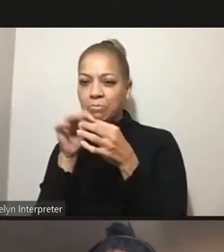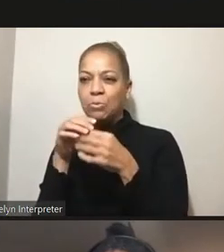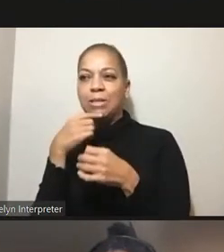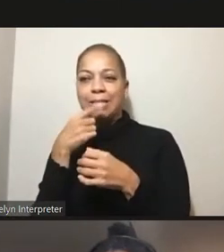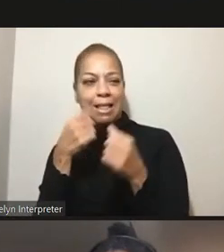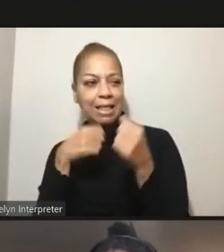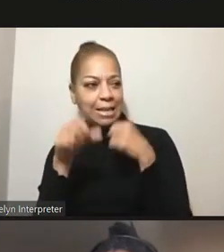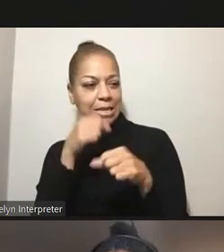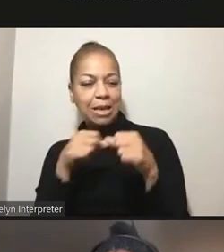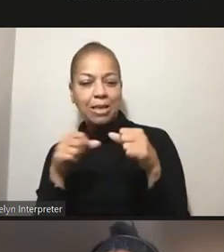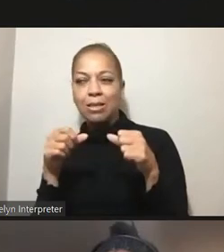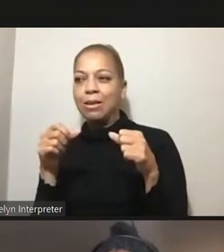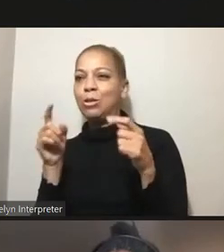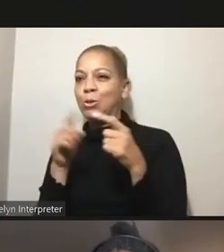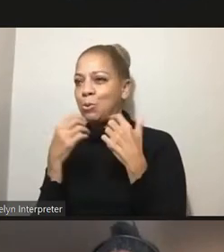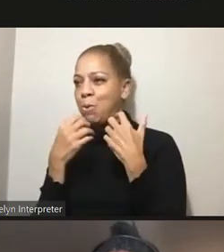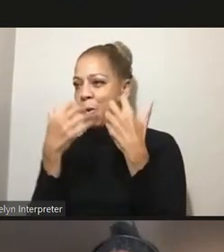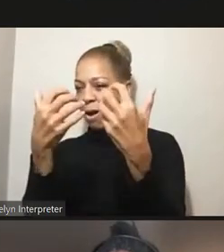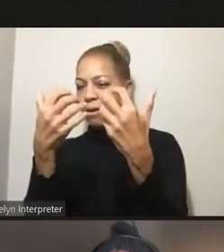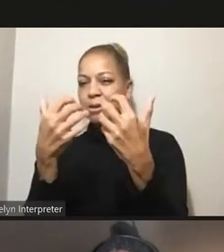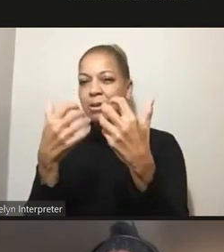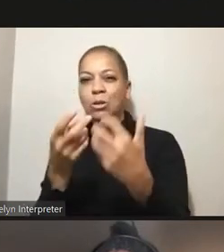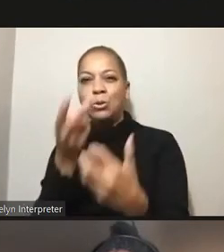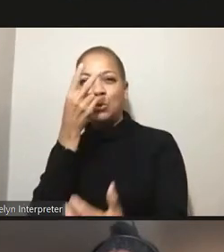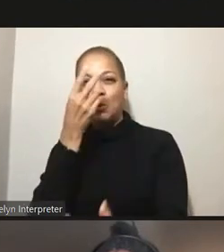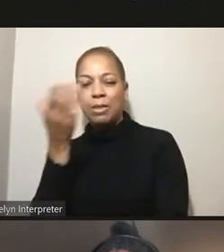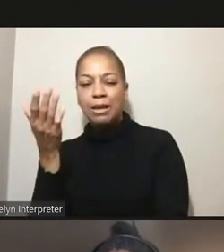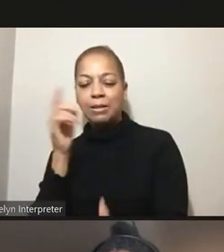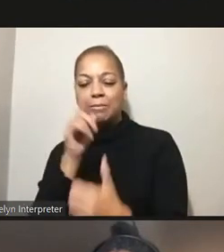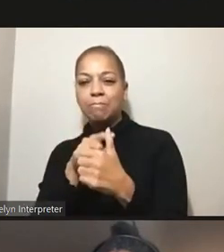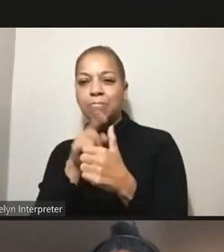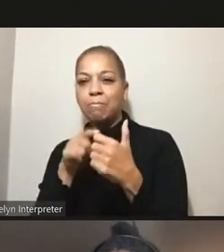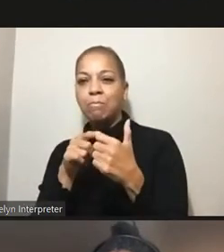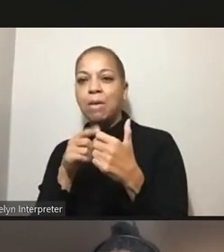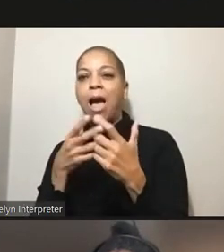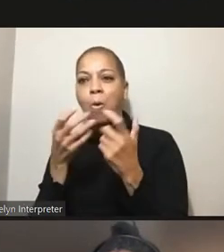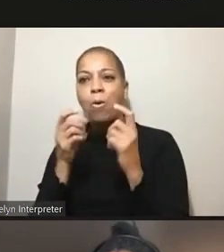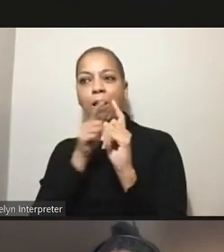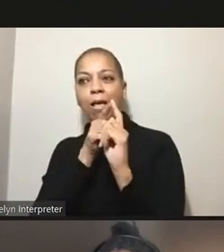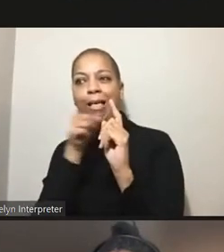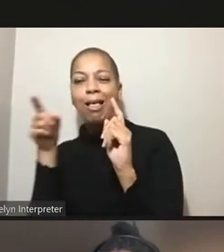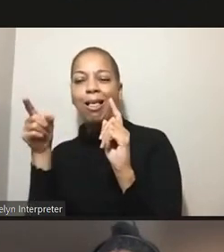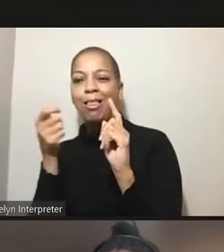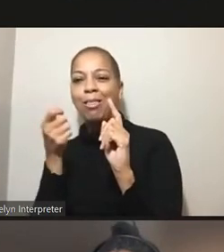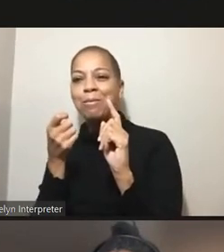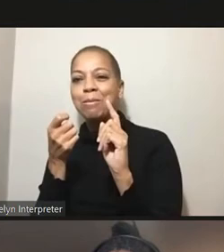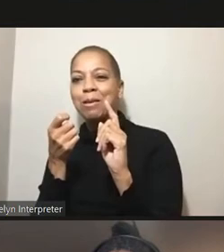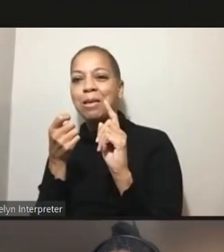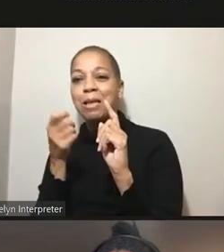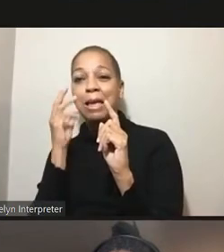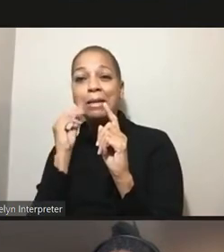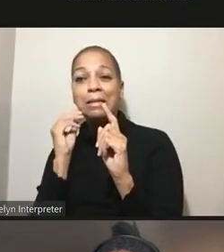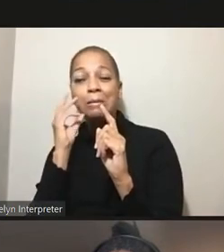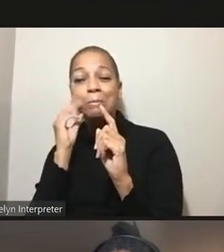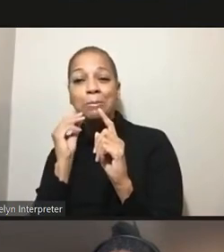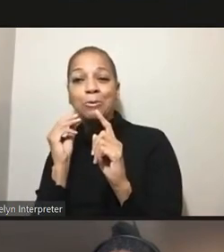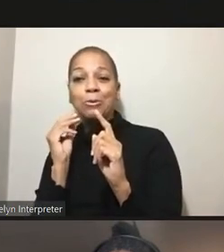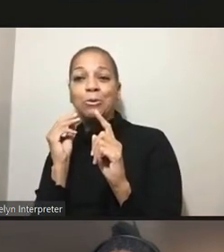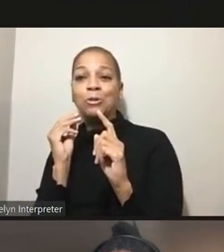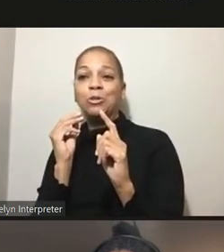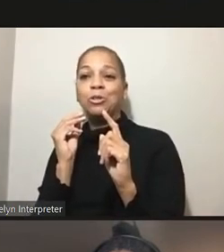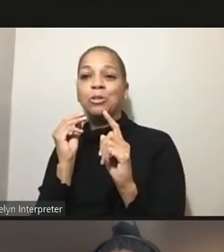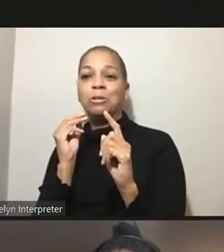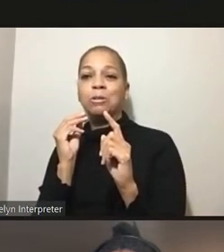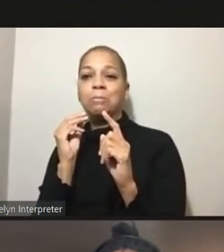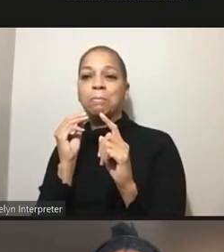the audience. And I would like to delineate, right, the experience of being